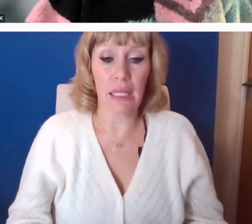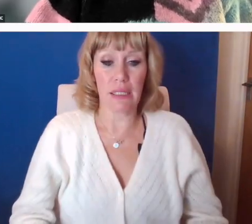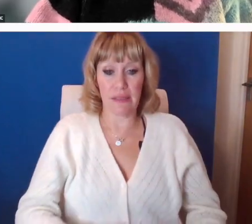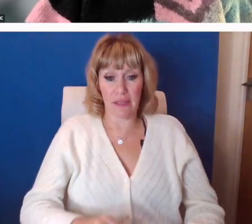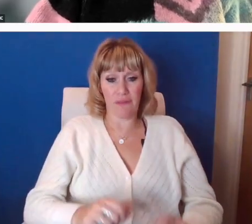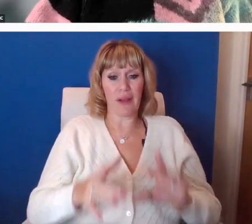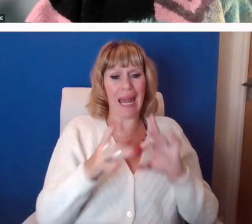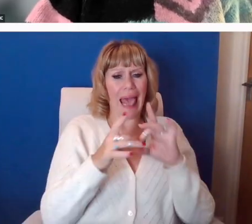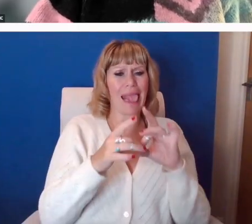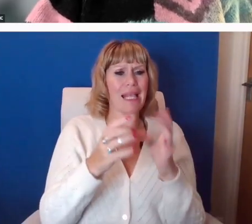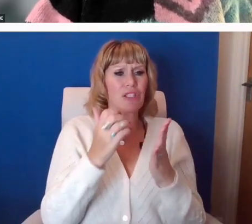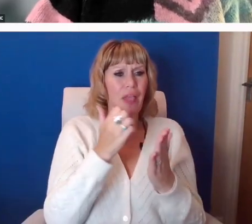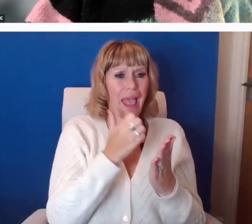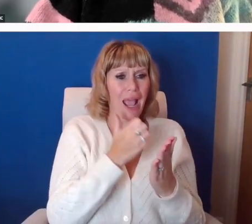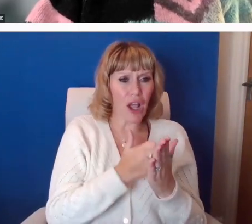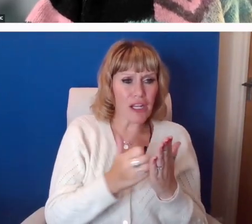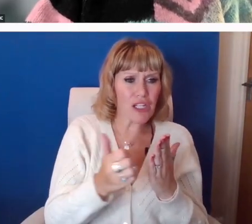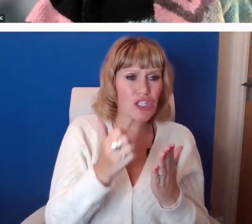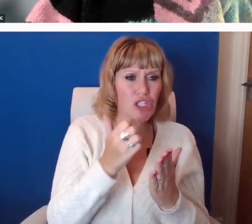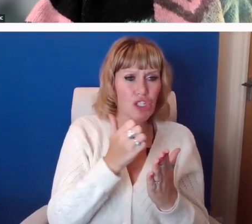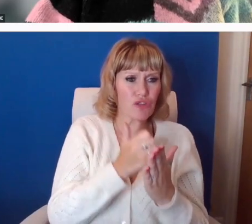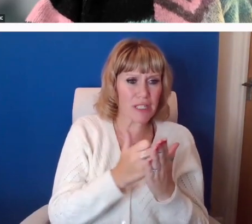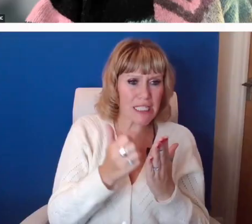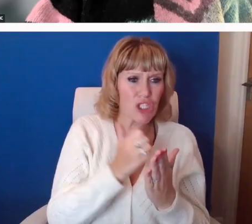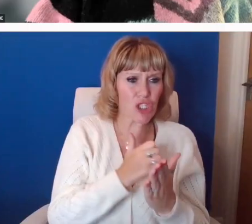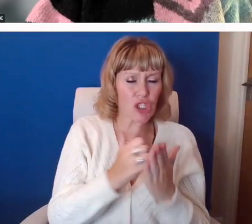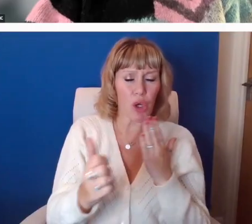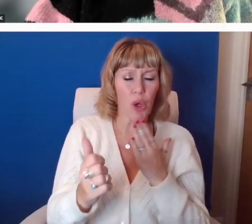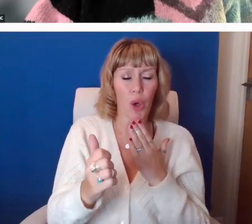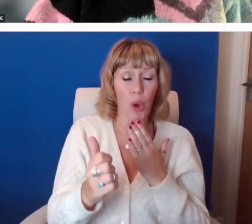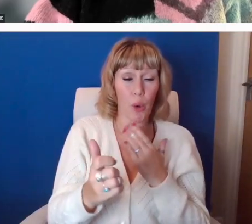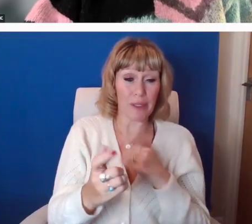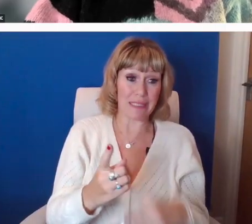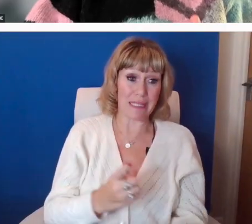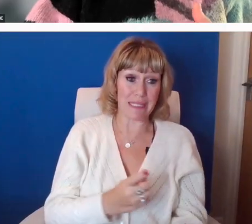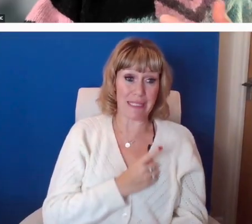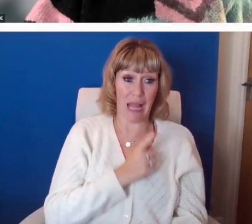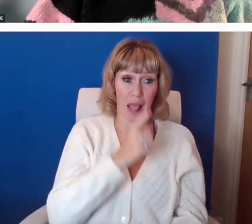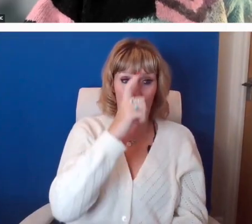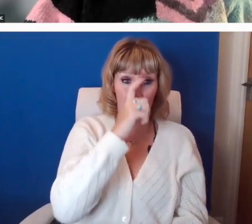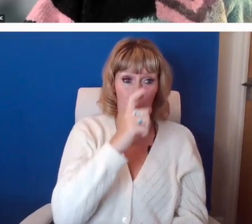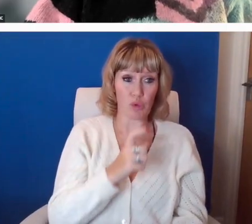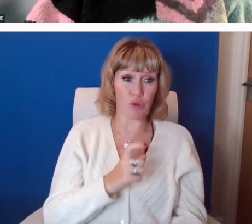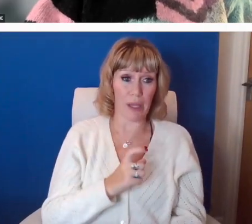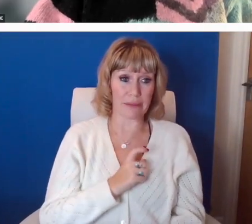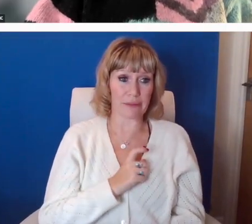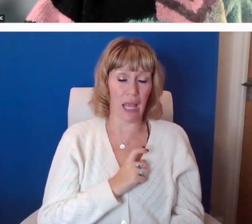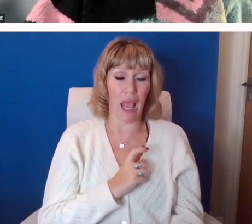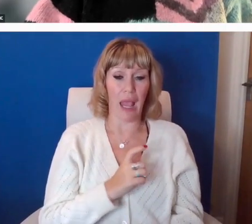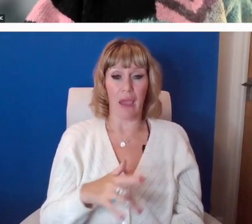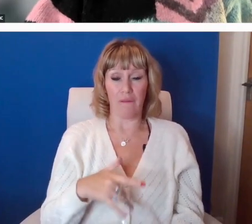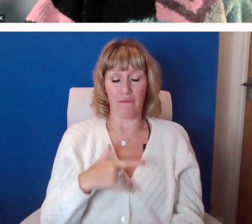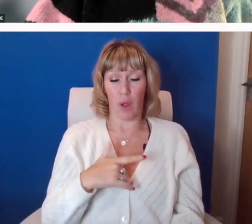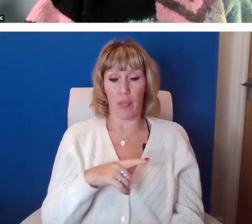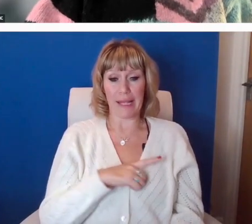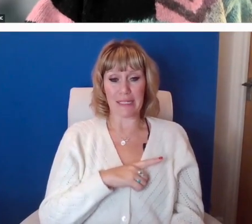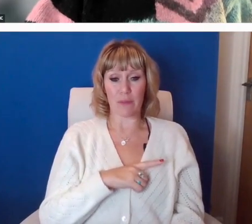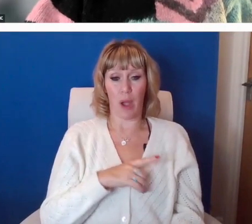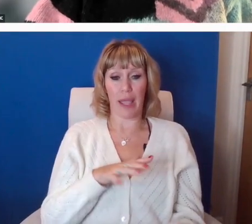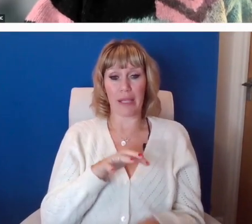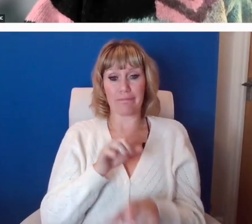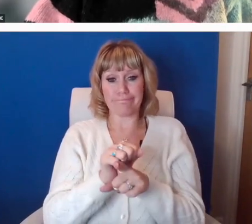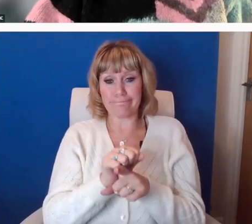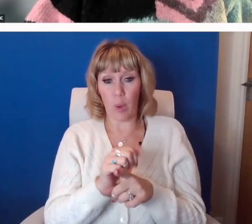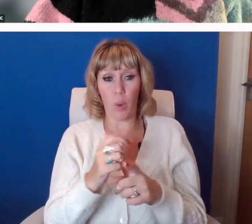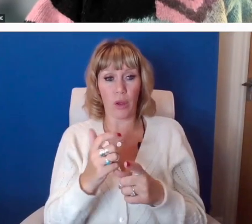traditional self-portrait exhibitions. But I think, yeah, I think it just shows why we should have a bigger range more